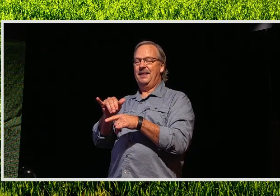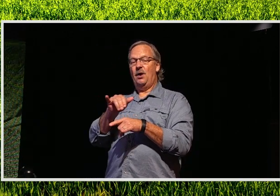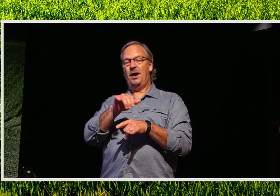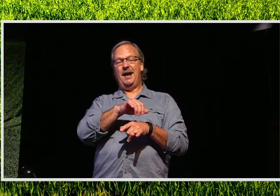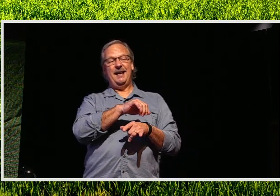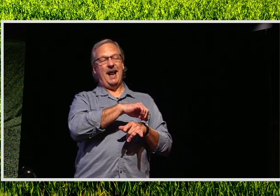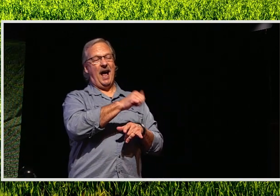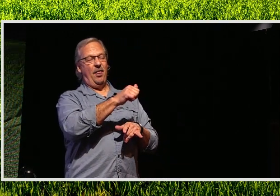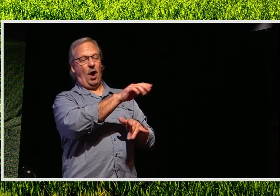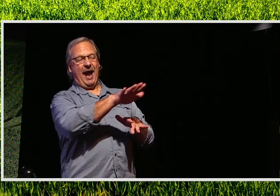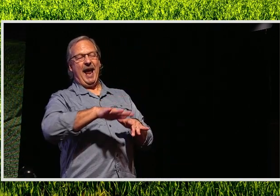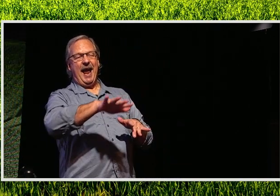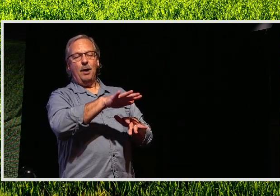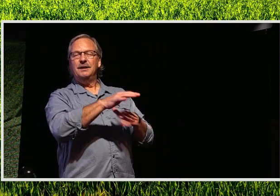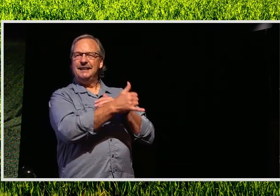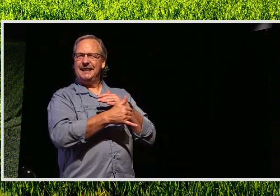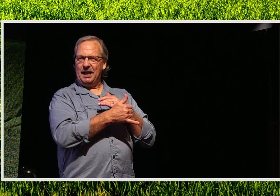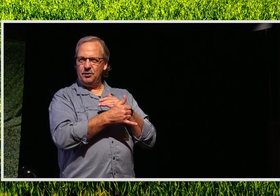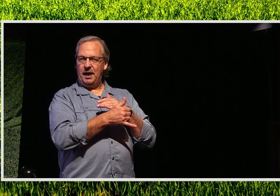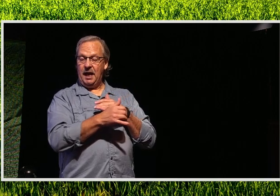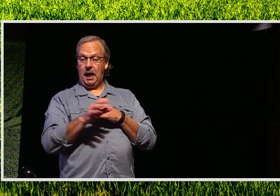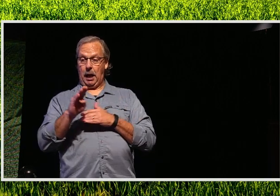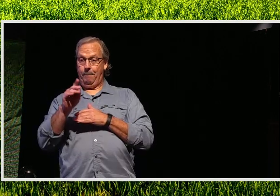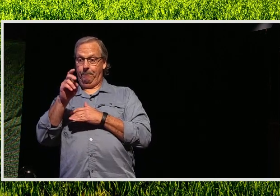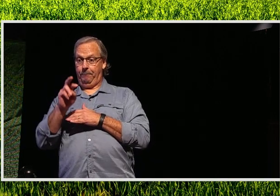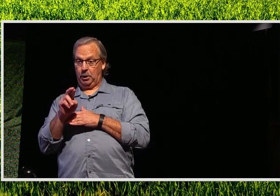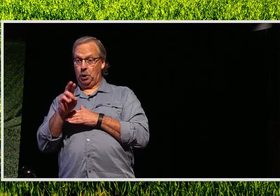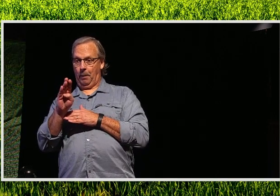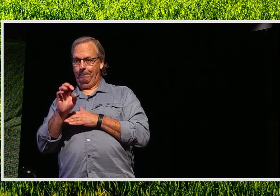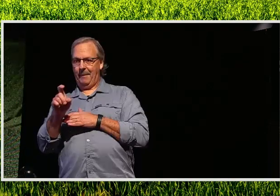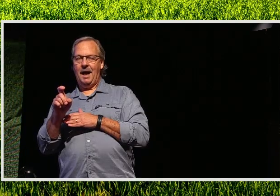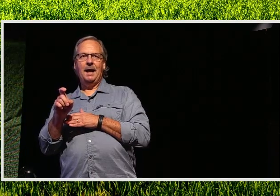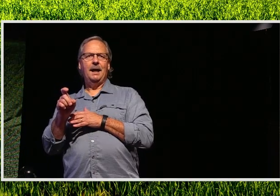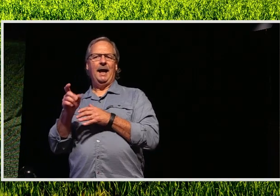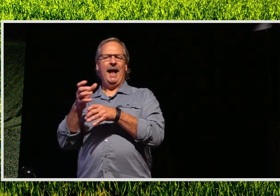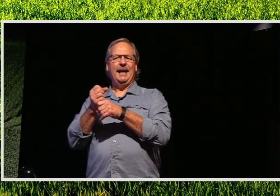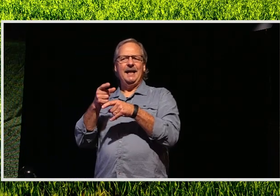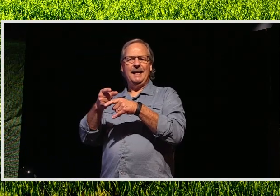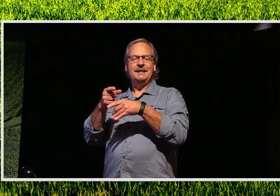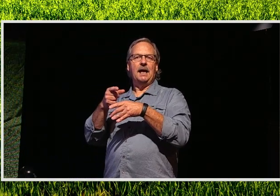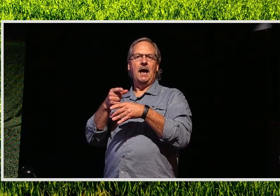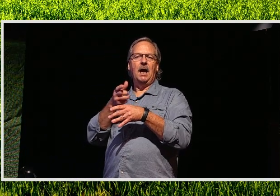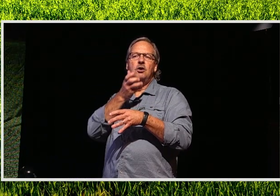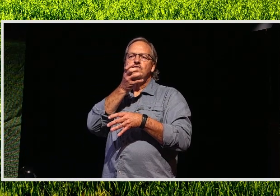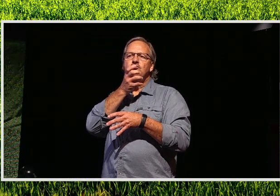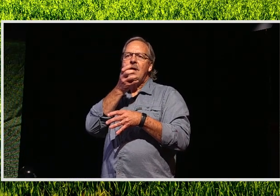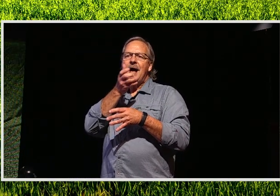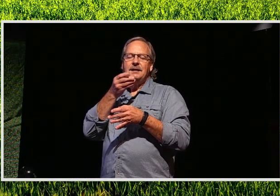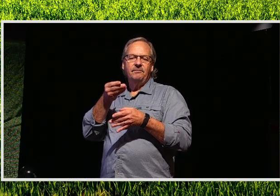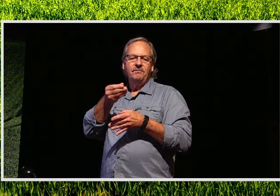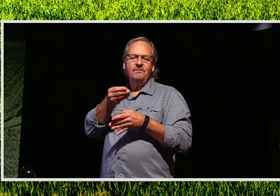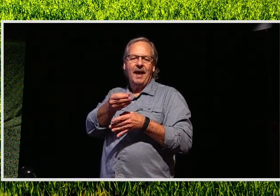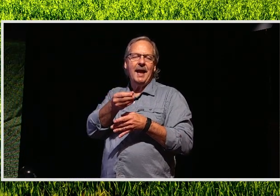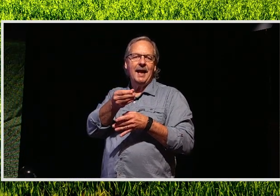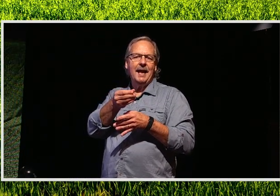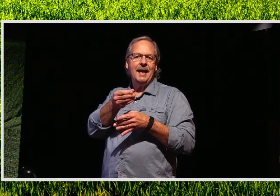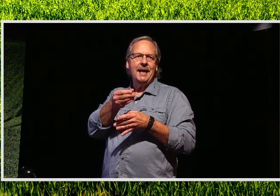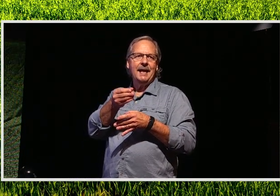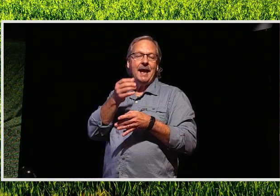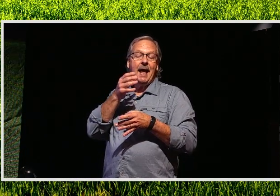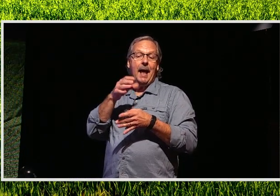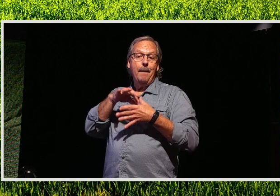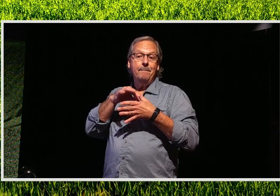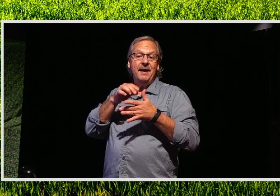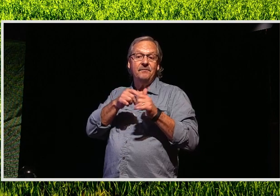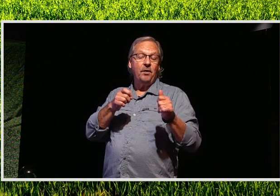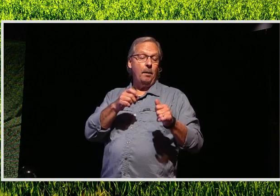of the country. In fact, ButcherBox sources its grass-fed beef from Australia. On the other